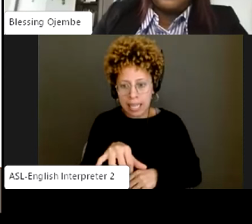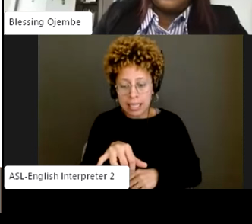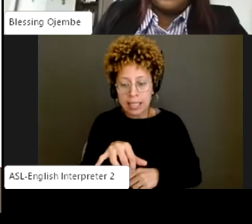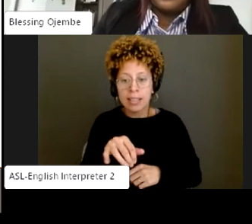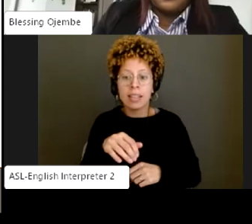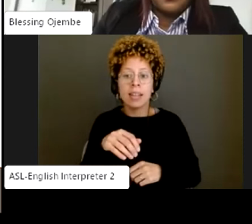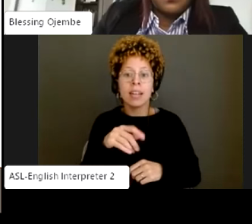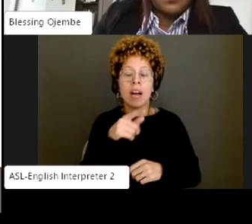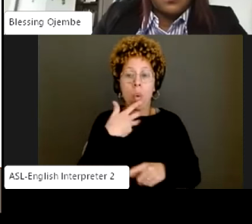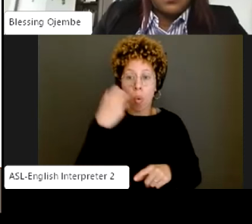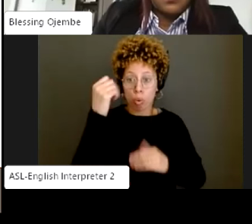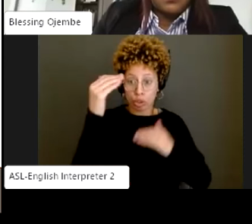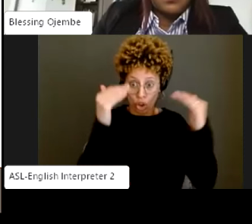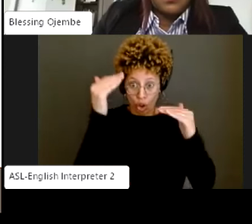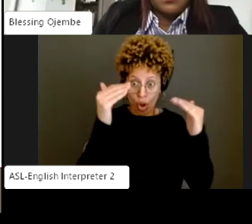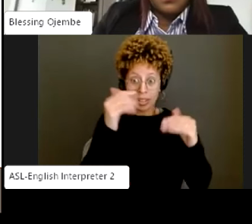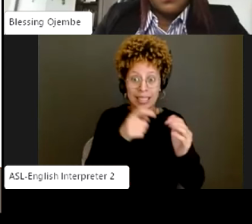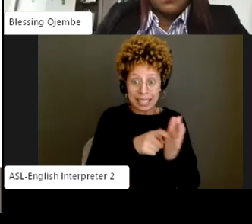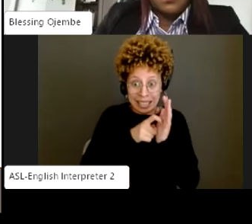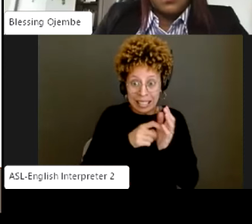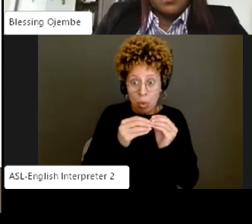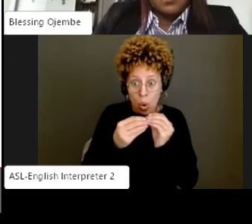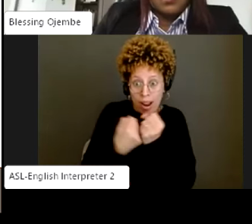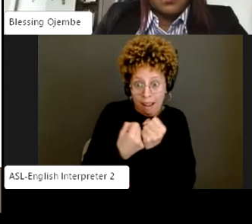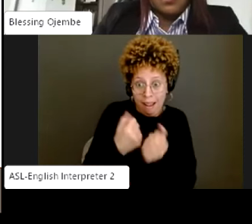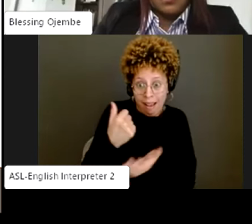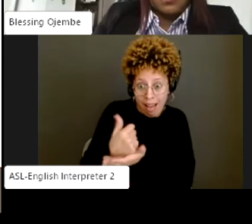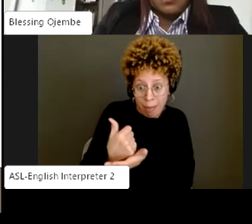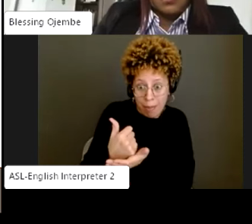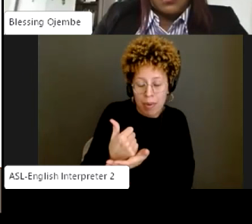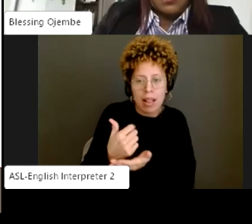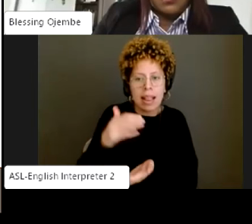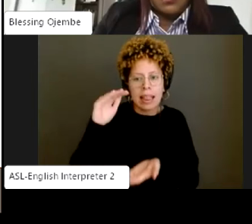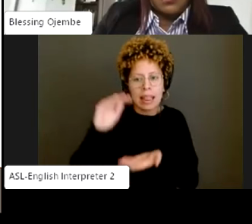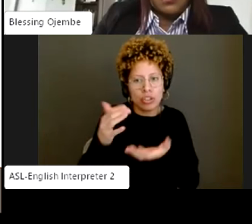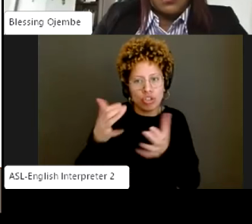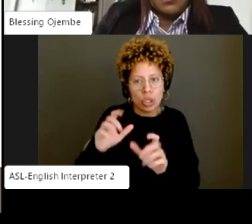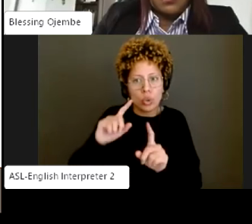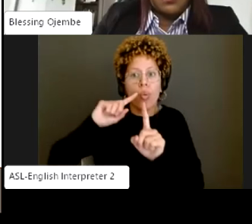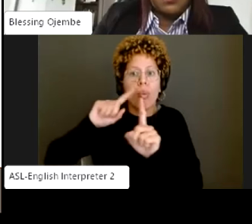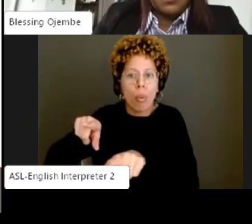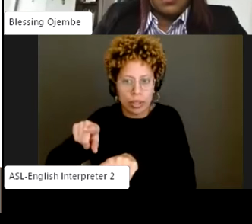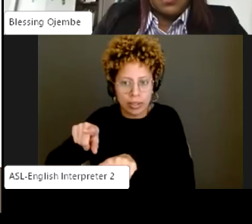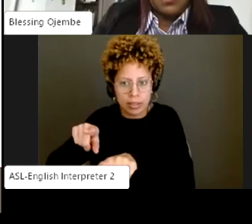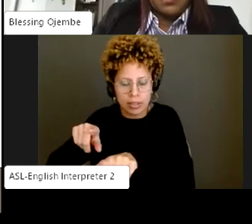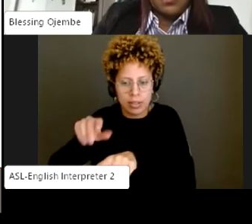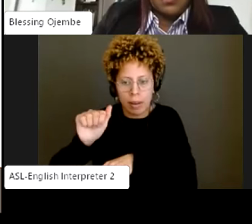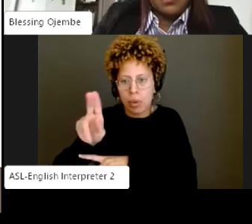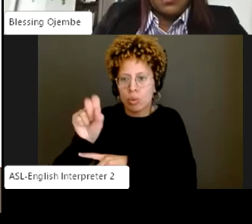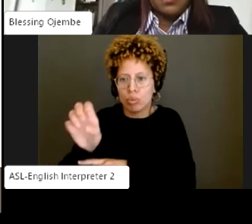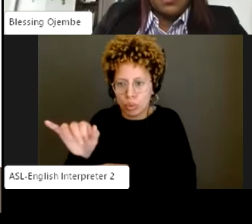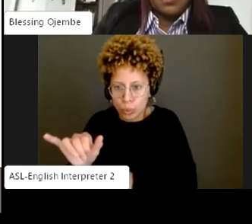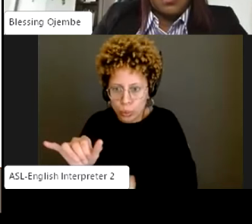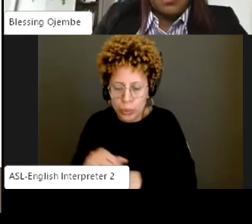likely that the older adult will not report the perpetrators of elder abuse. So the other one is if they have issue